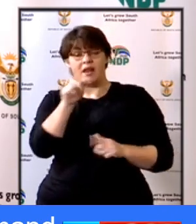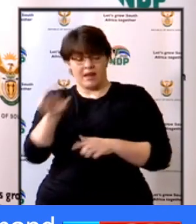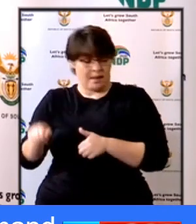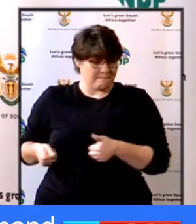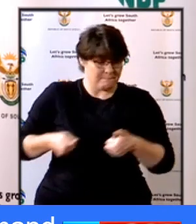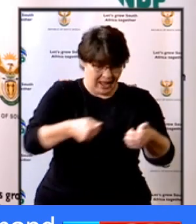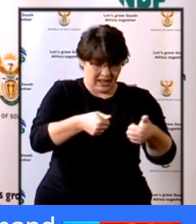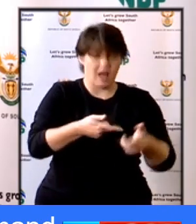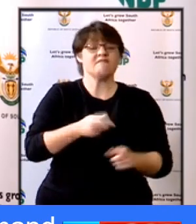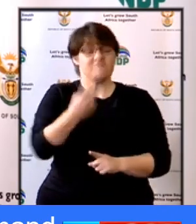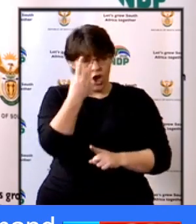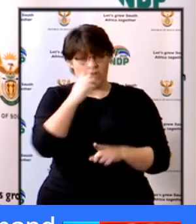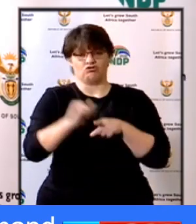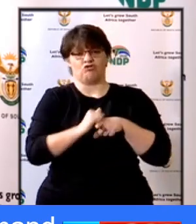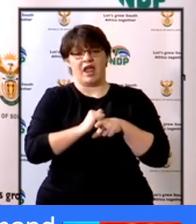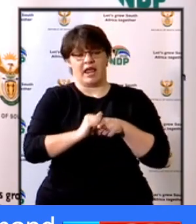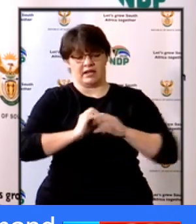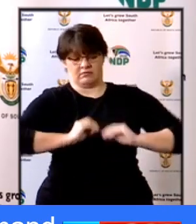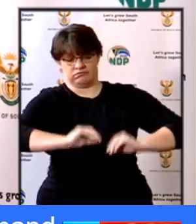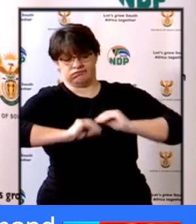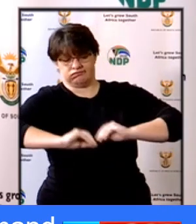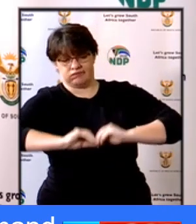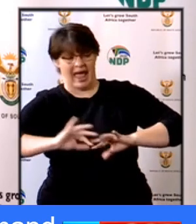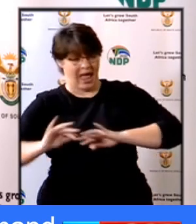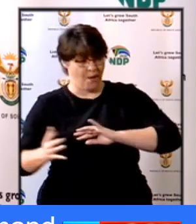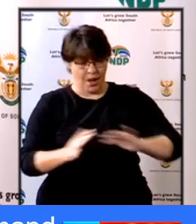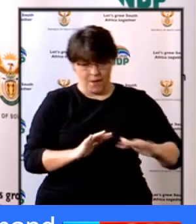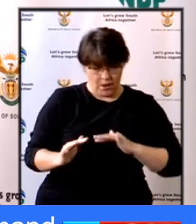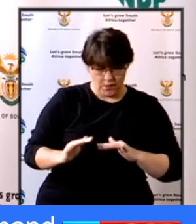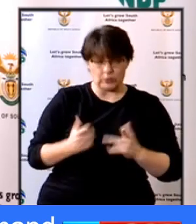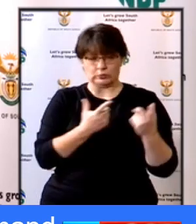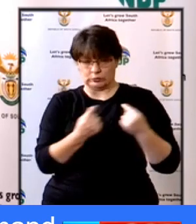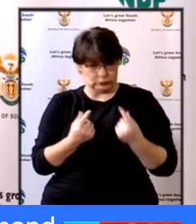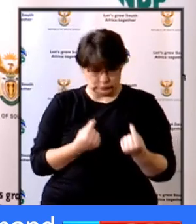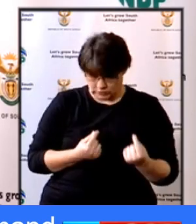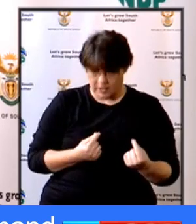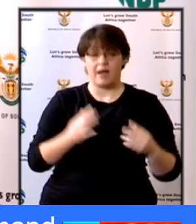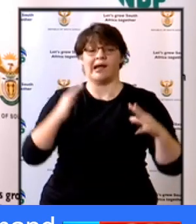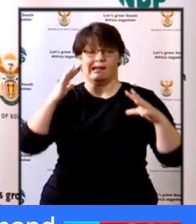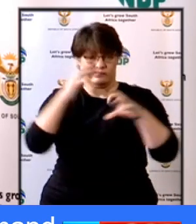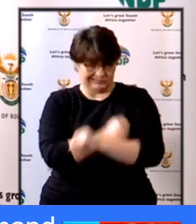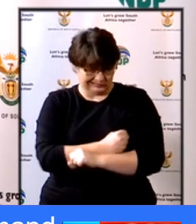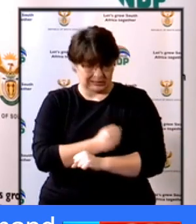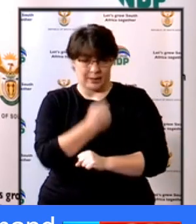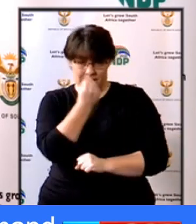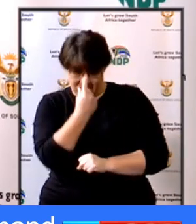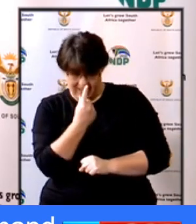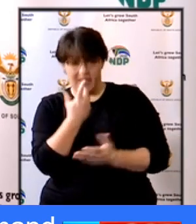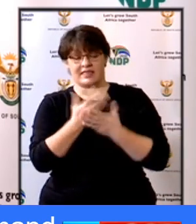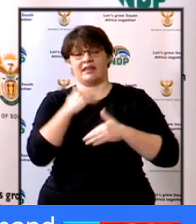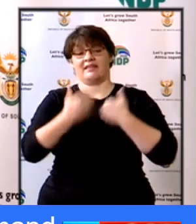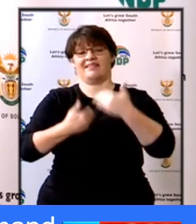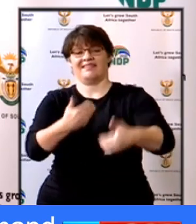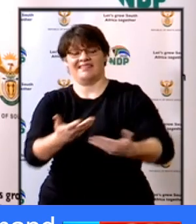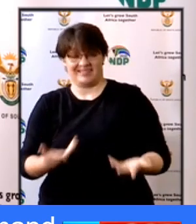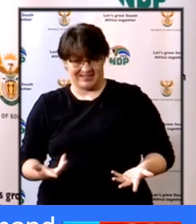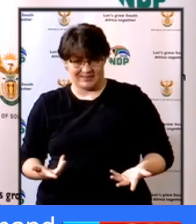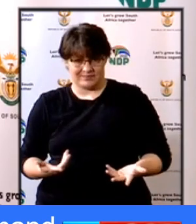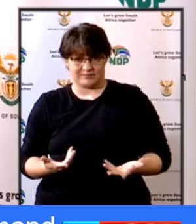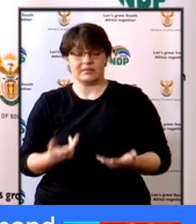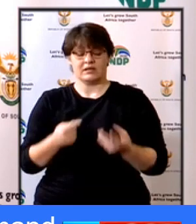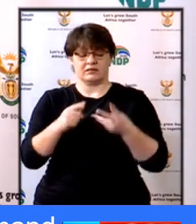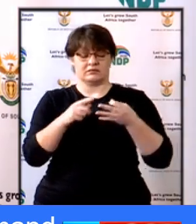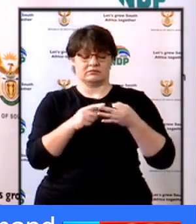taken through a training program, and we bed down the details of that in the agreement. In the